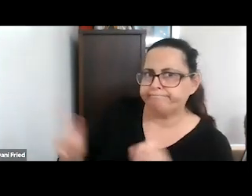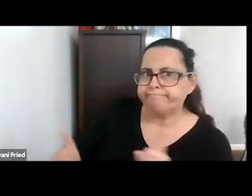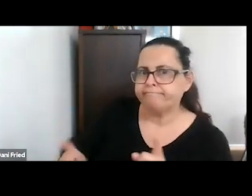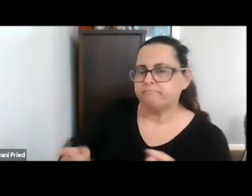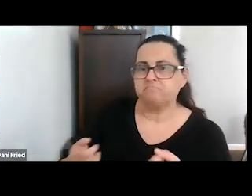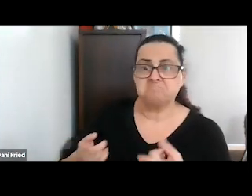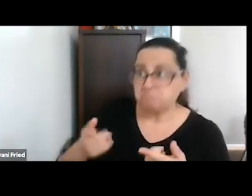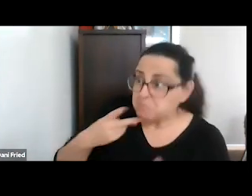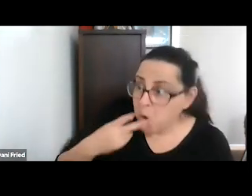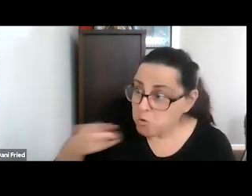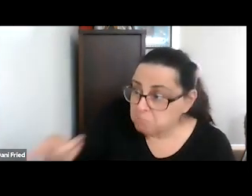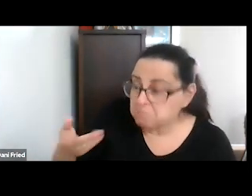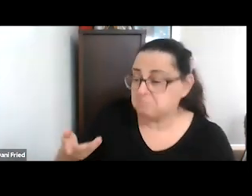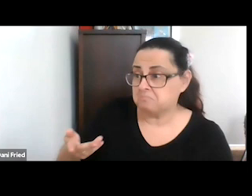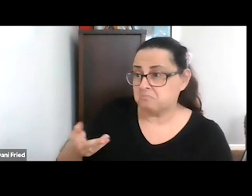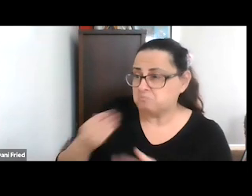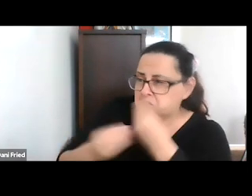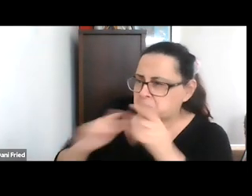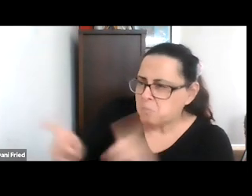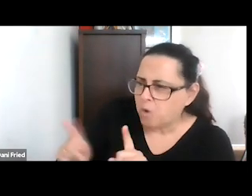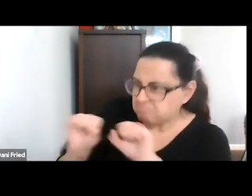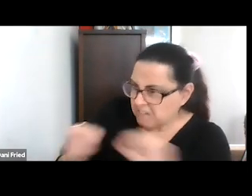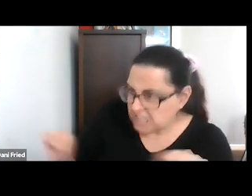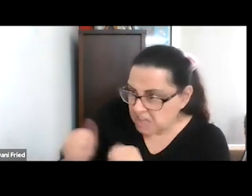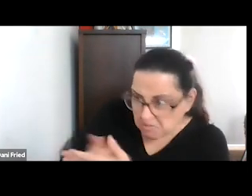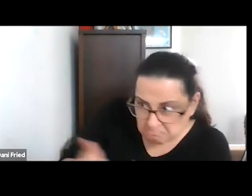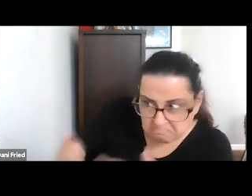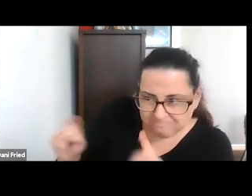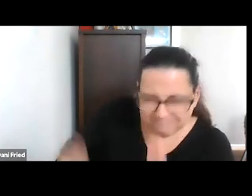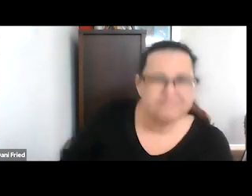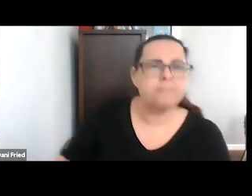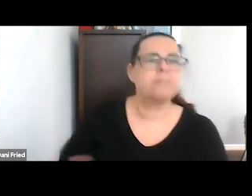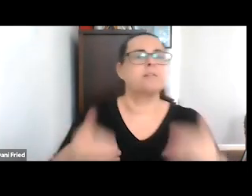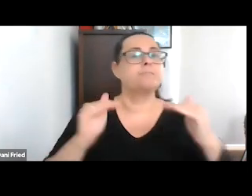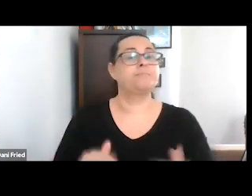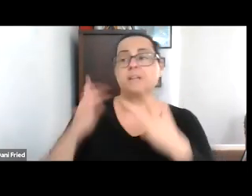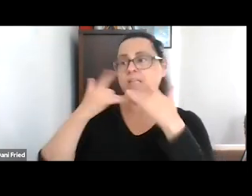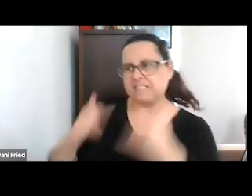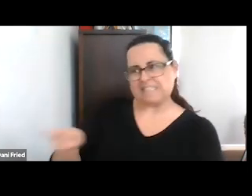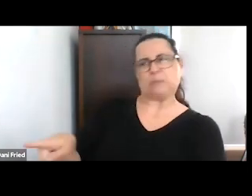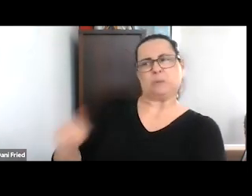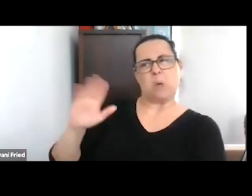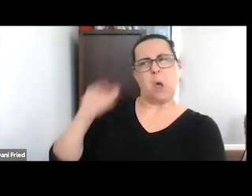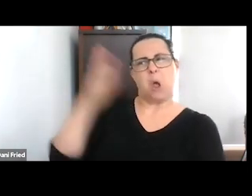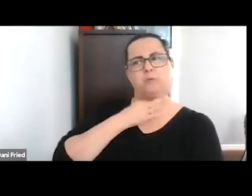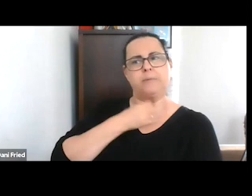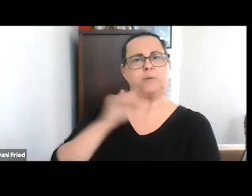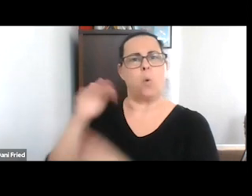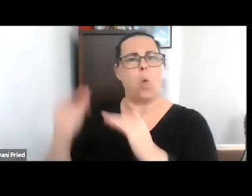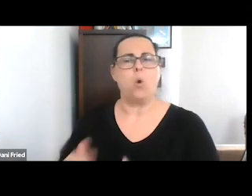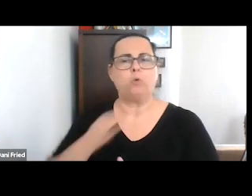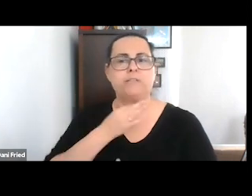know, such as smoking, such as diet, exercise, and assess the level of risk factor. So say